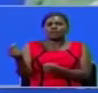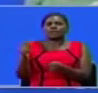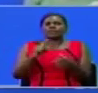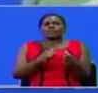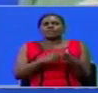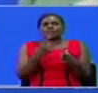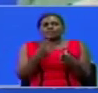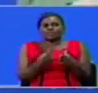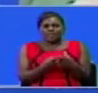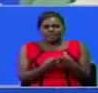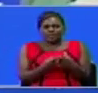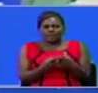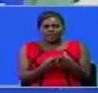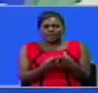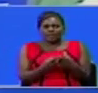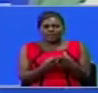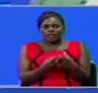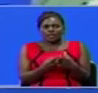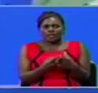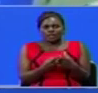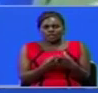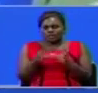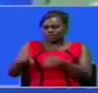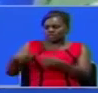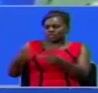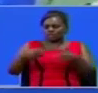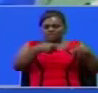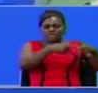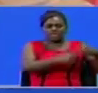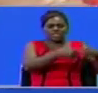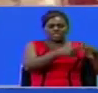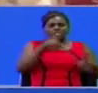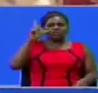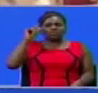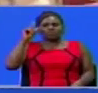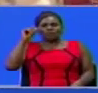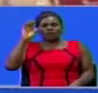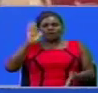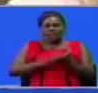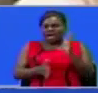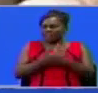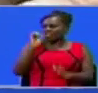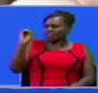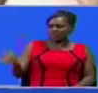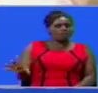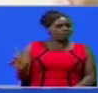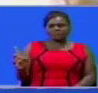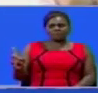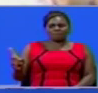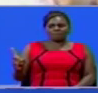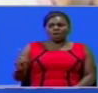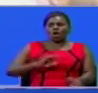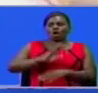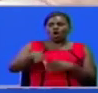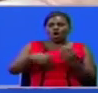that end result is packed and sold in industries in Mombasa or Nairobi. Nothing is thrown away. All the wastes